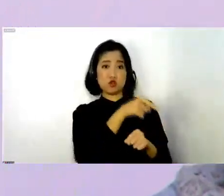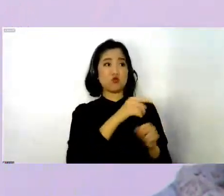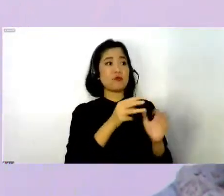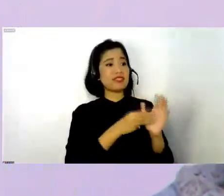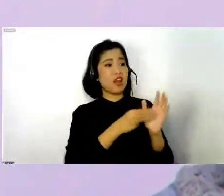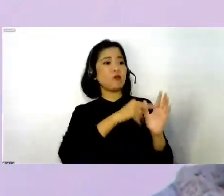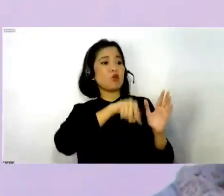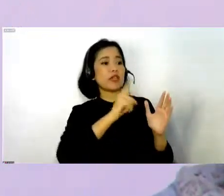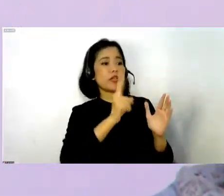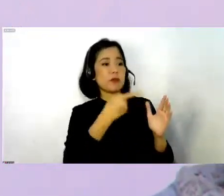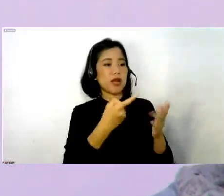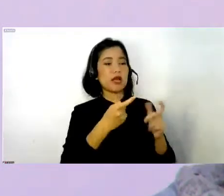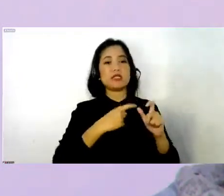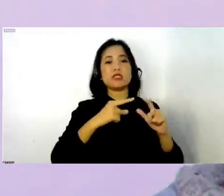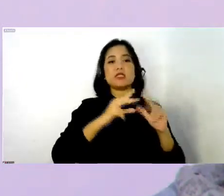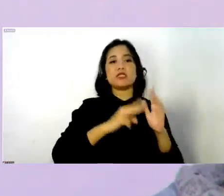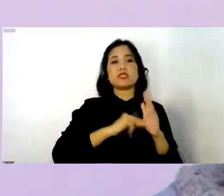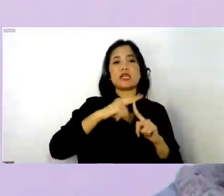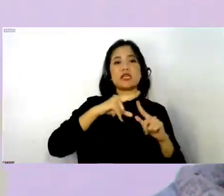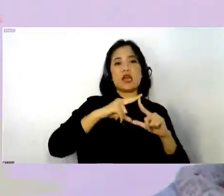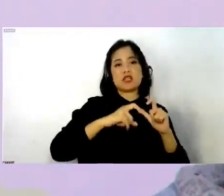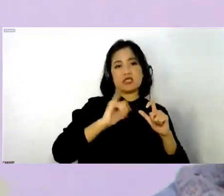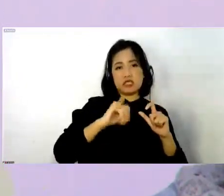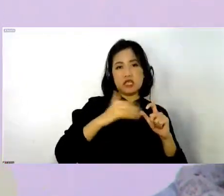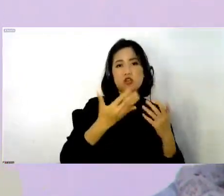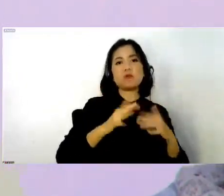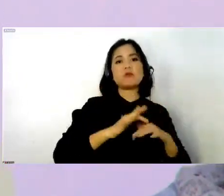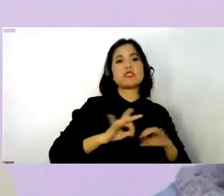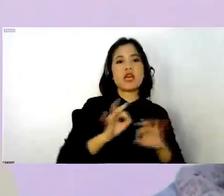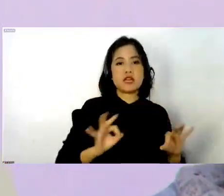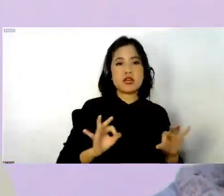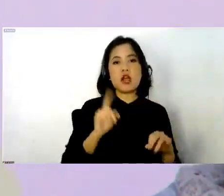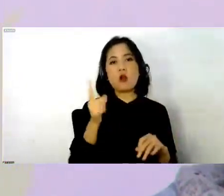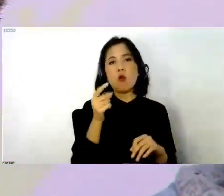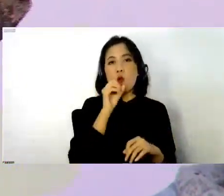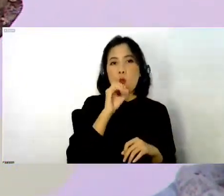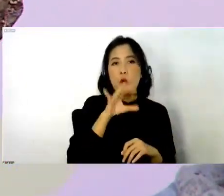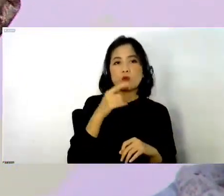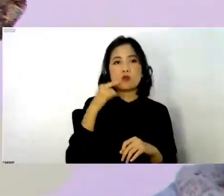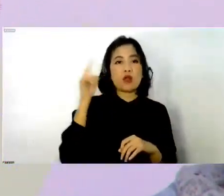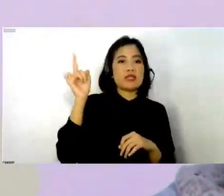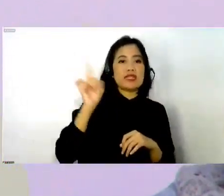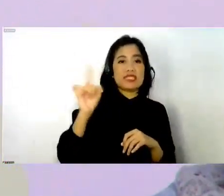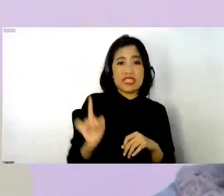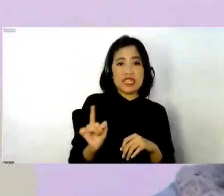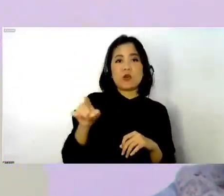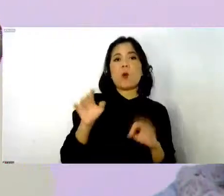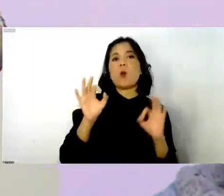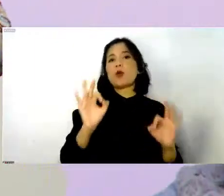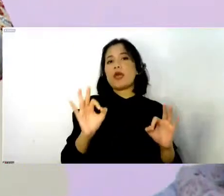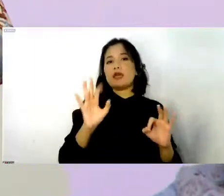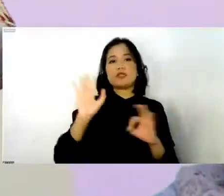after giving birth, is still higher than the world standard. So it means we have also to,